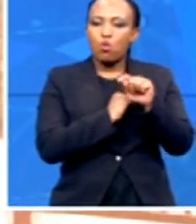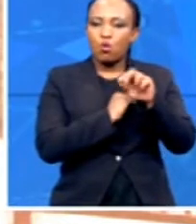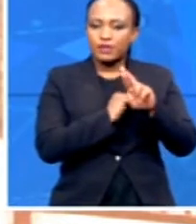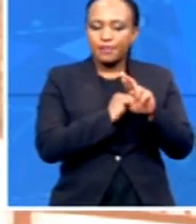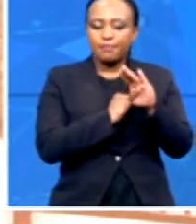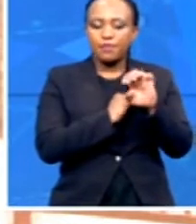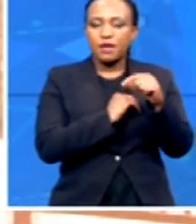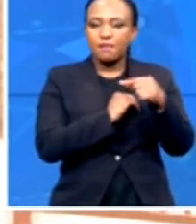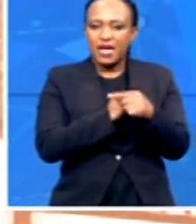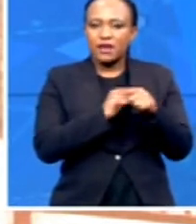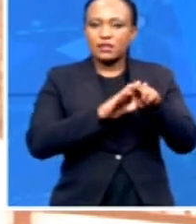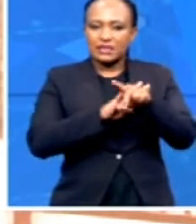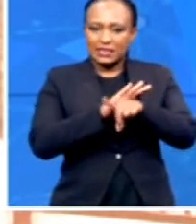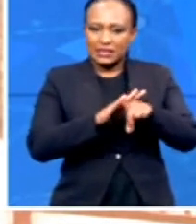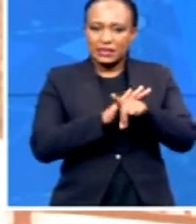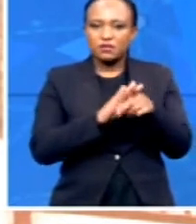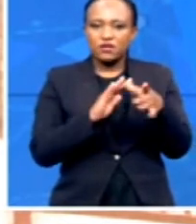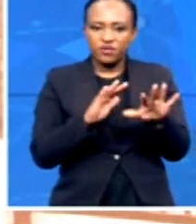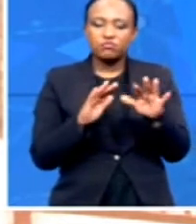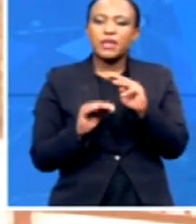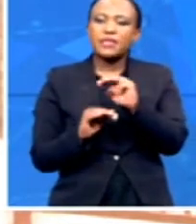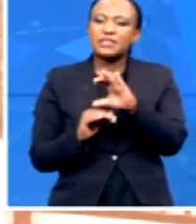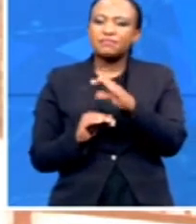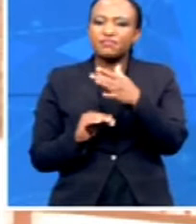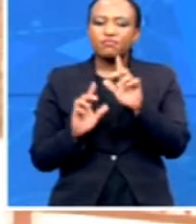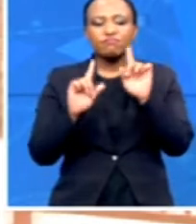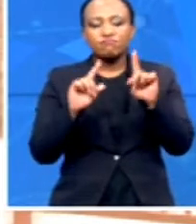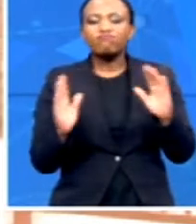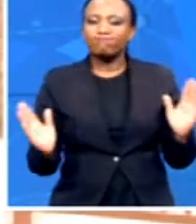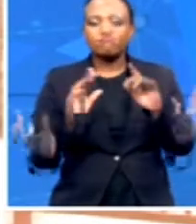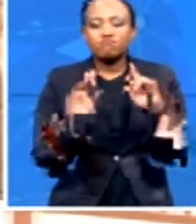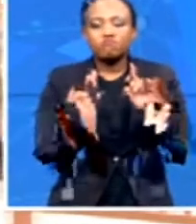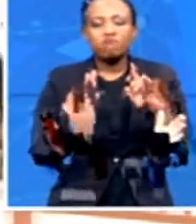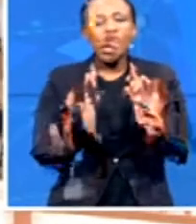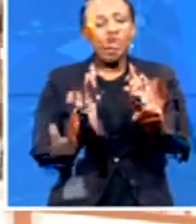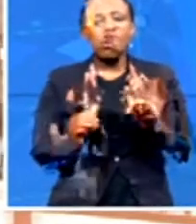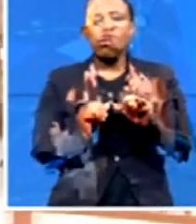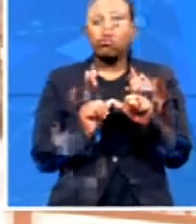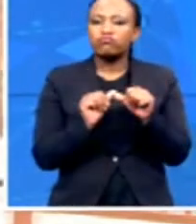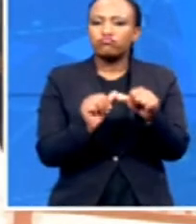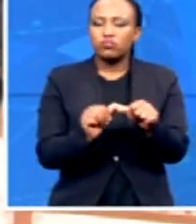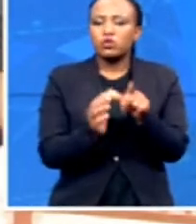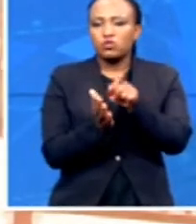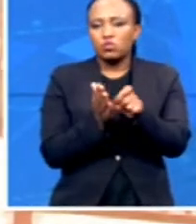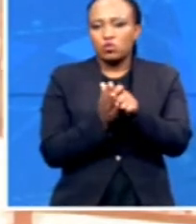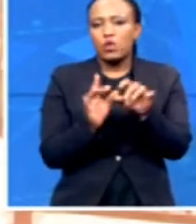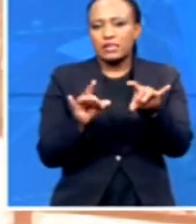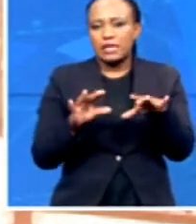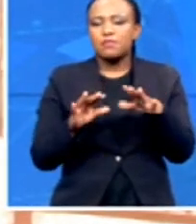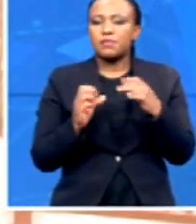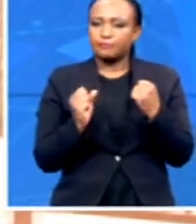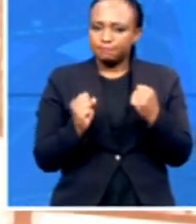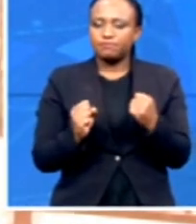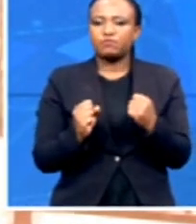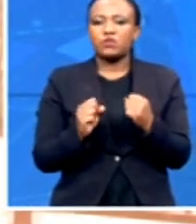learners to remain firm and steady while they sit down for this exam to avoid things like cheating in the